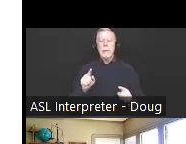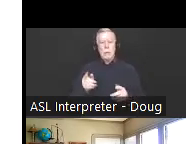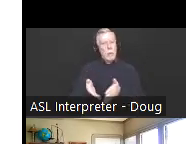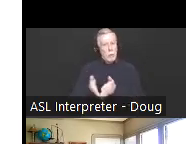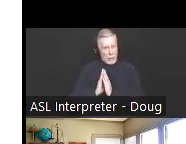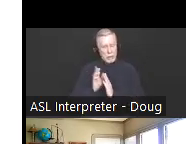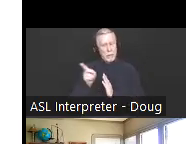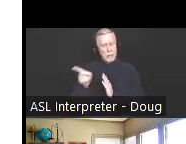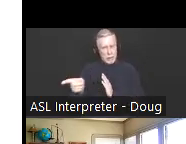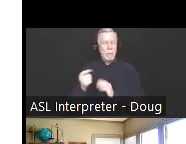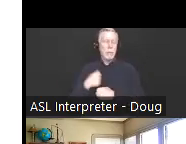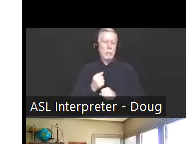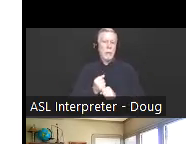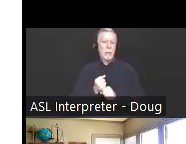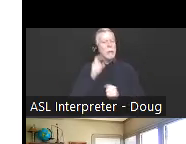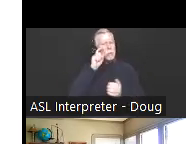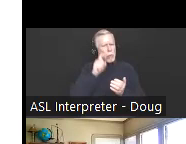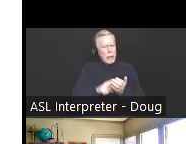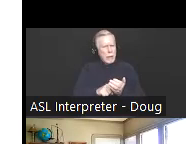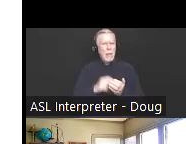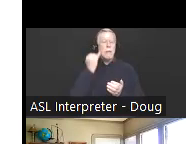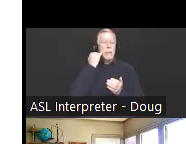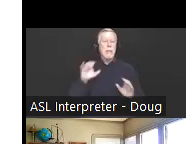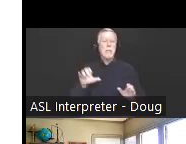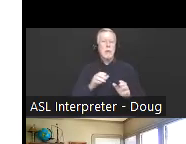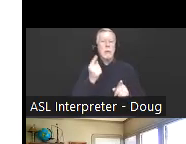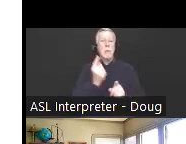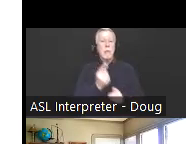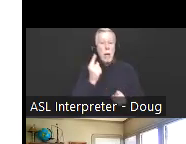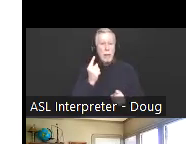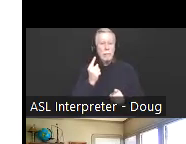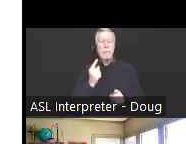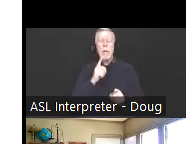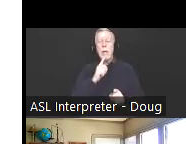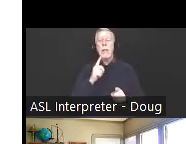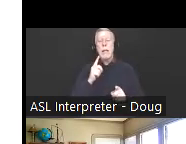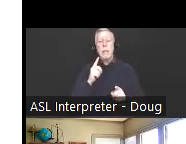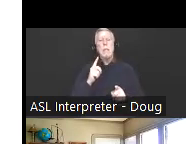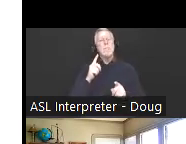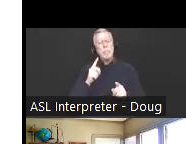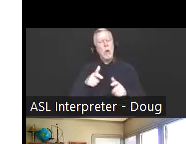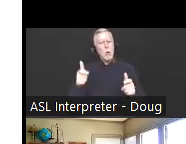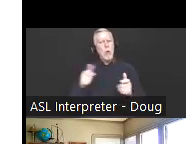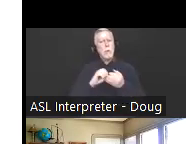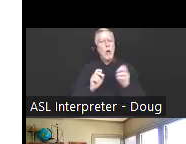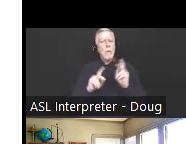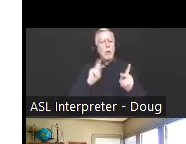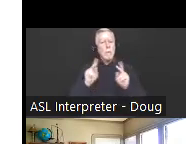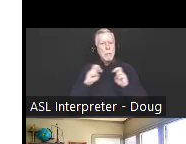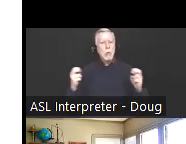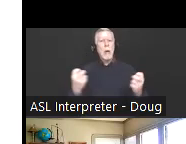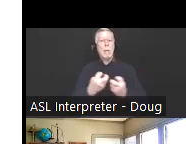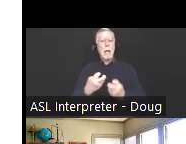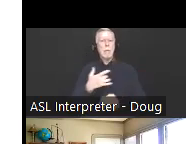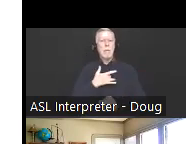And recognizing that they're going to be, if you do it right, a significant number of people around the table who are going to feel like my